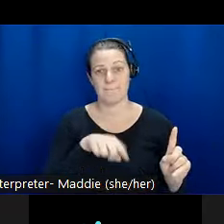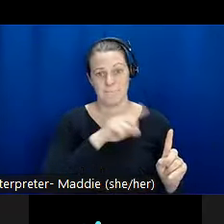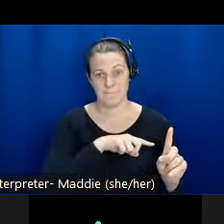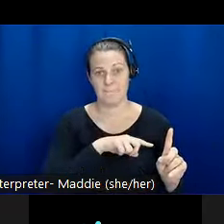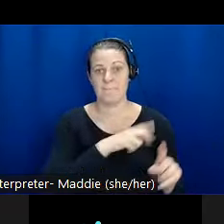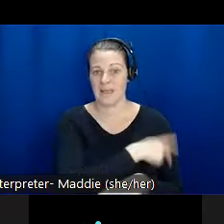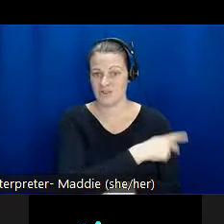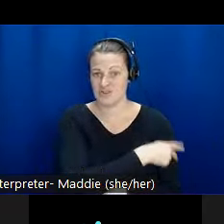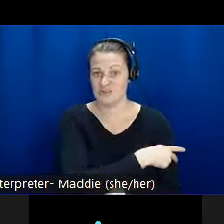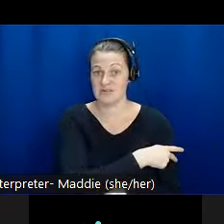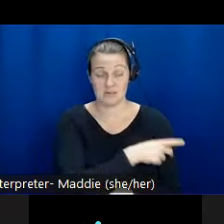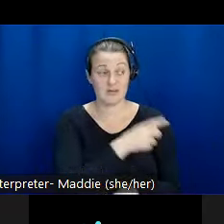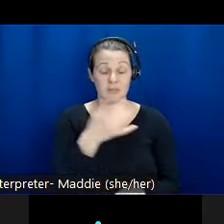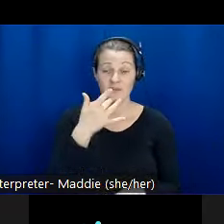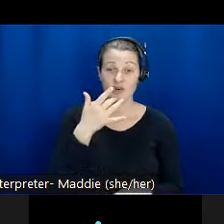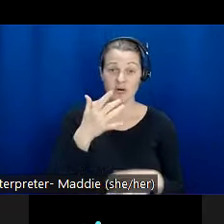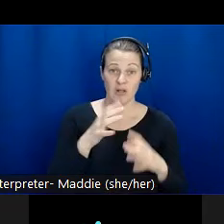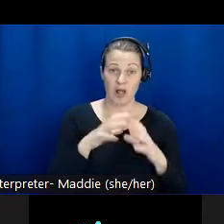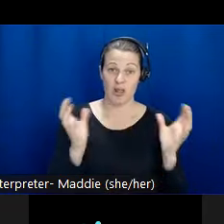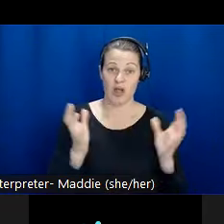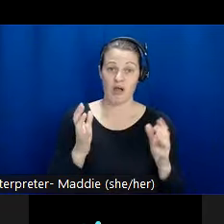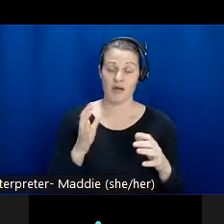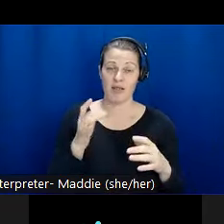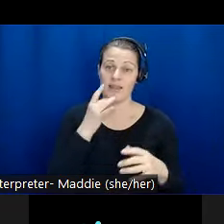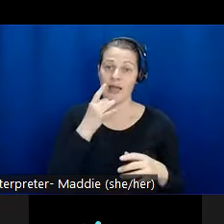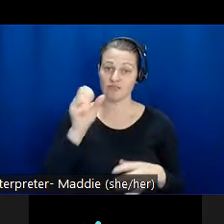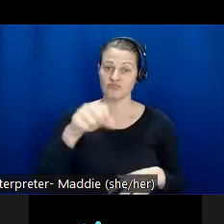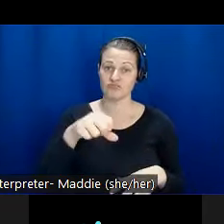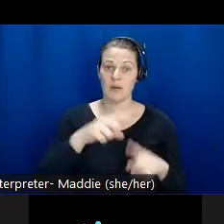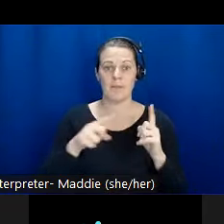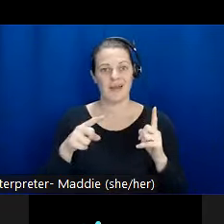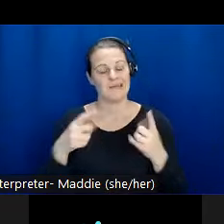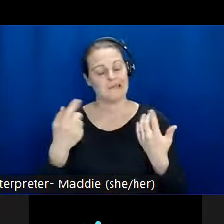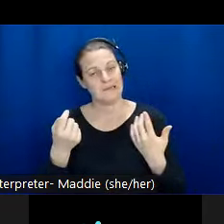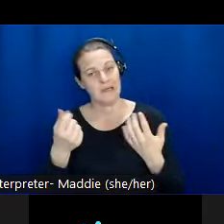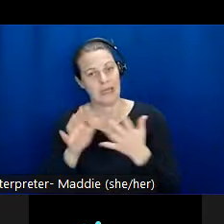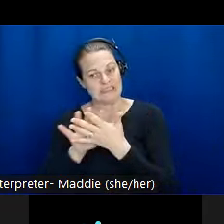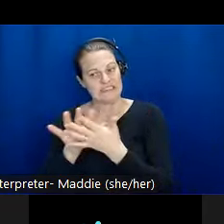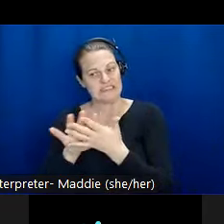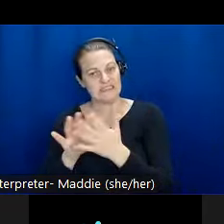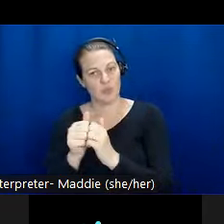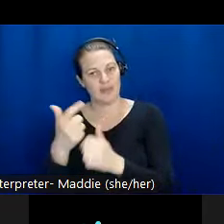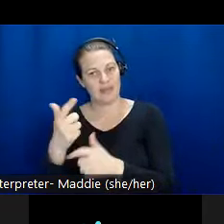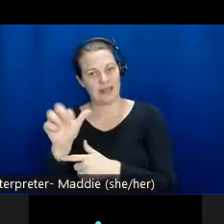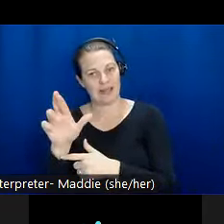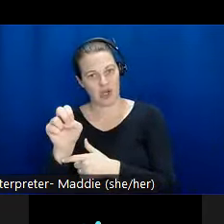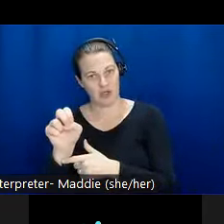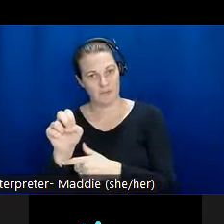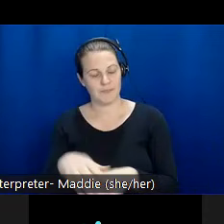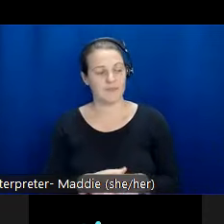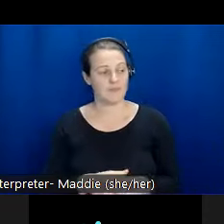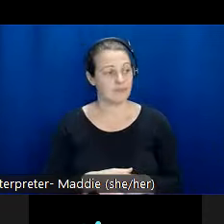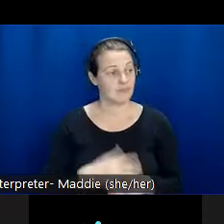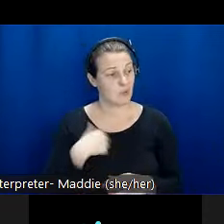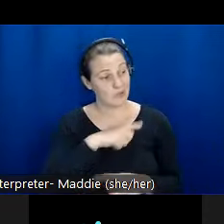of light, they do have a little bit of that washout effect with the glare. Mobility is asked to make sure patients are